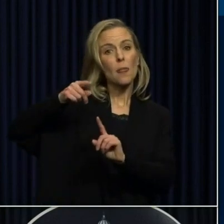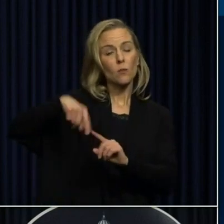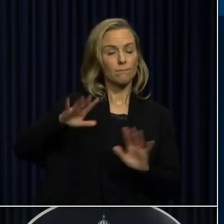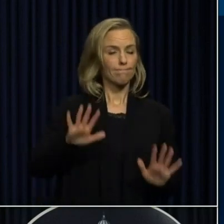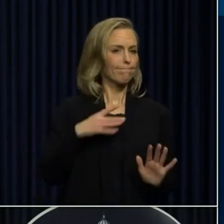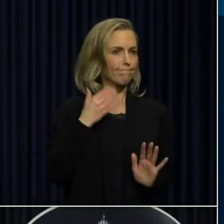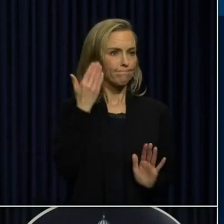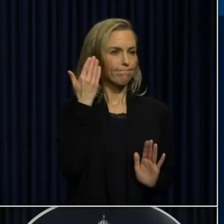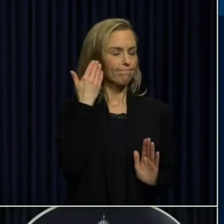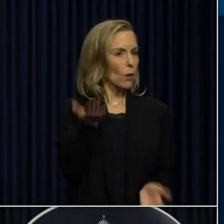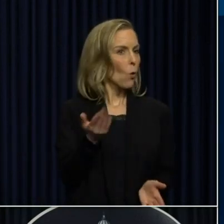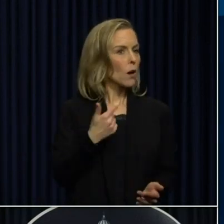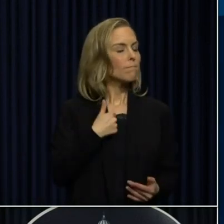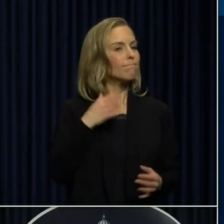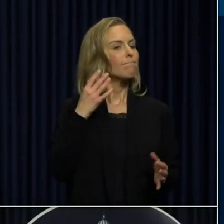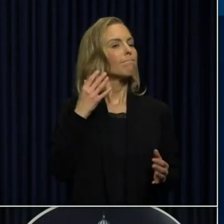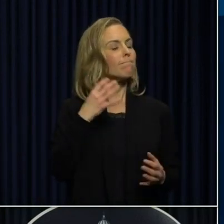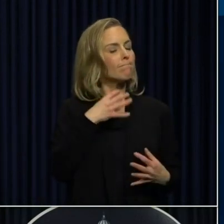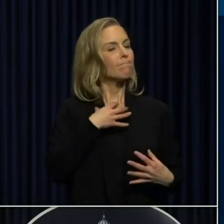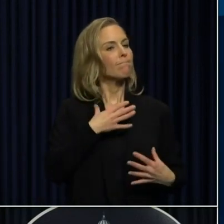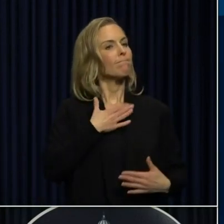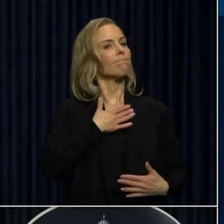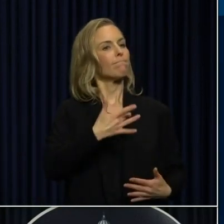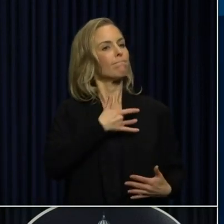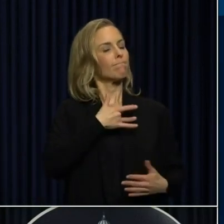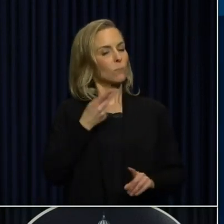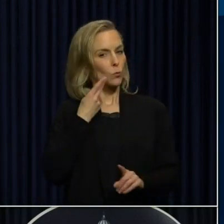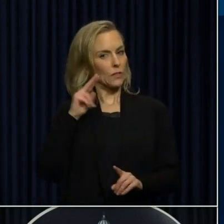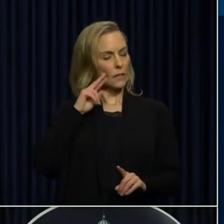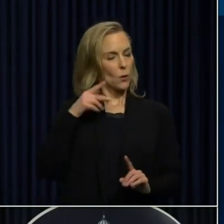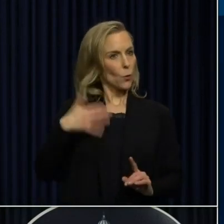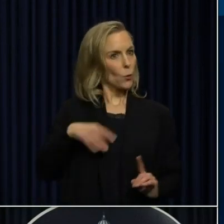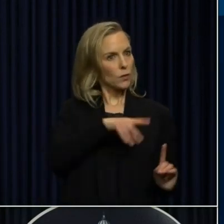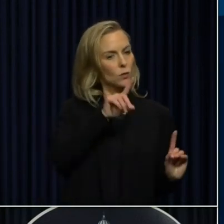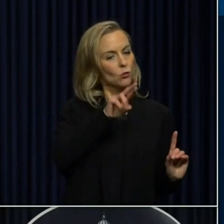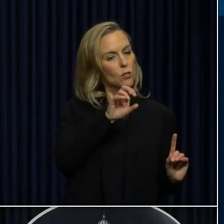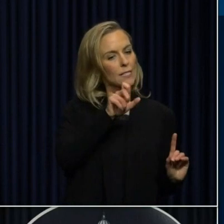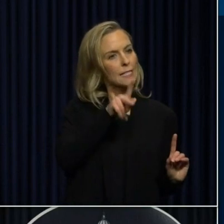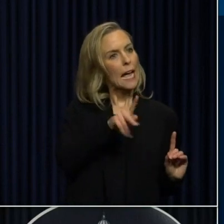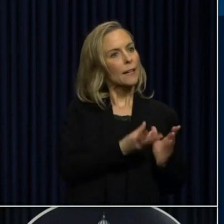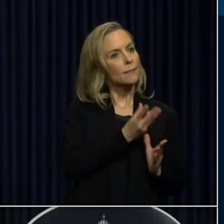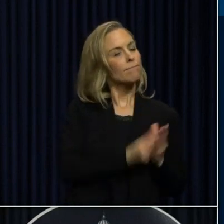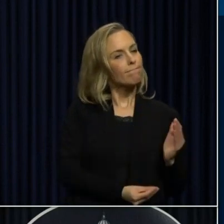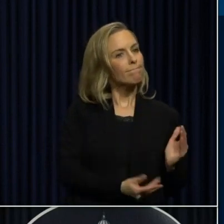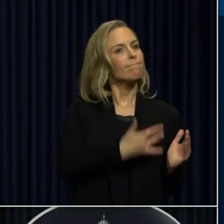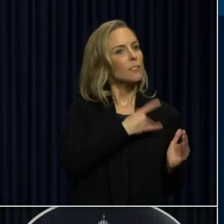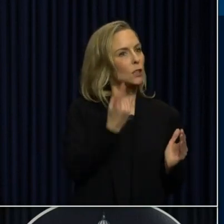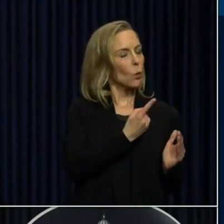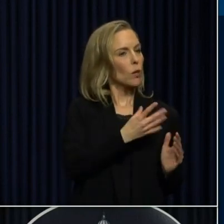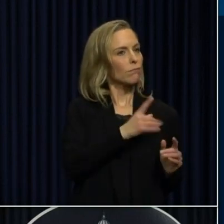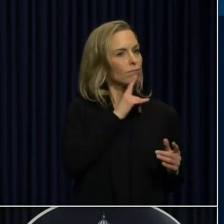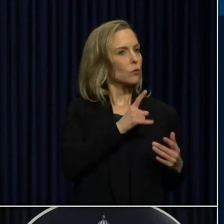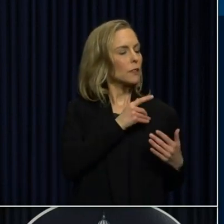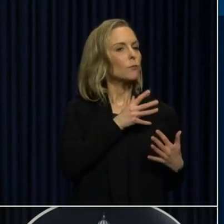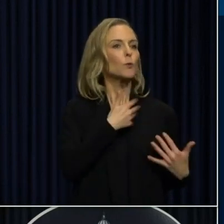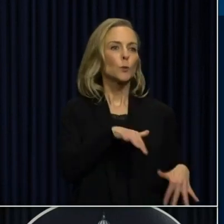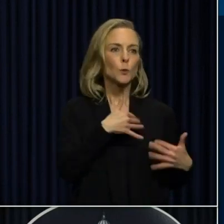day before had lost somebody very close to him. We're going to talk about another one of those individuals.